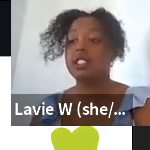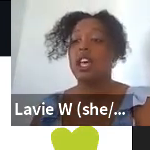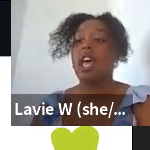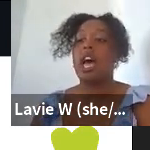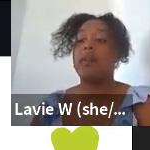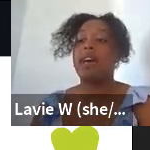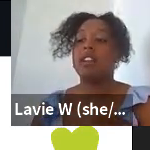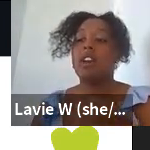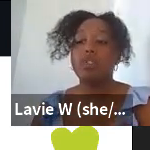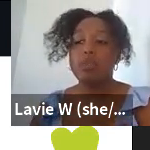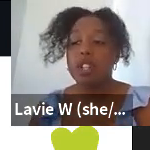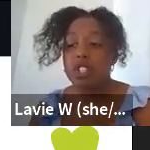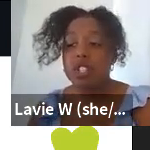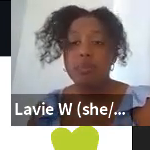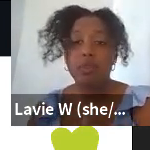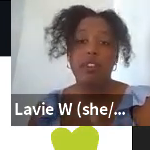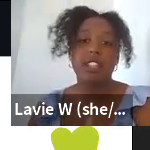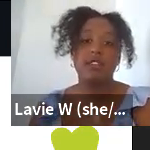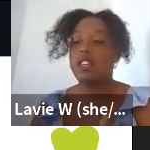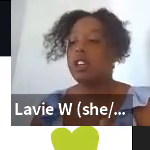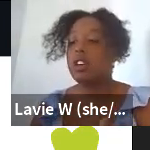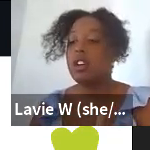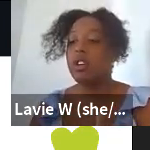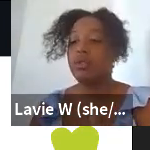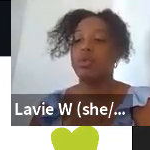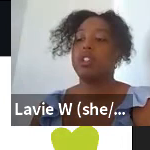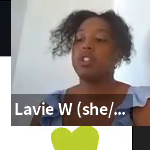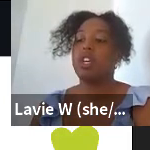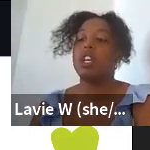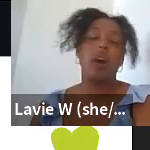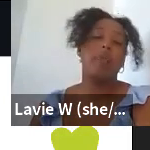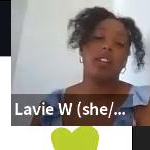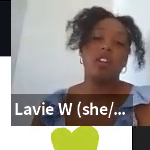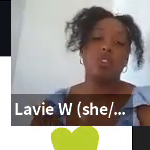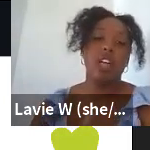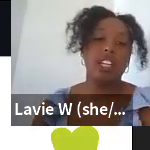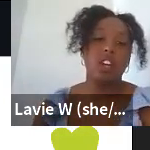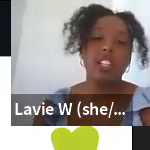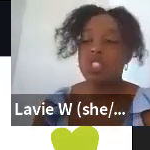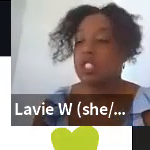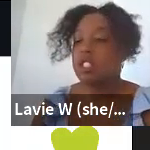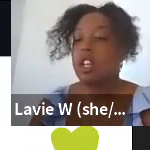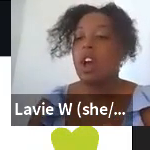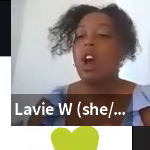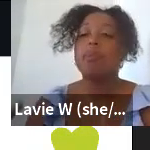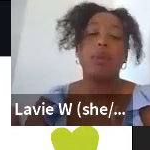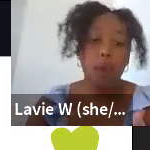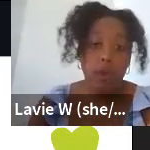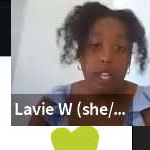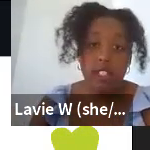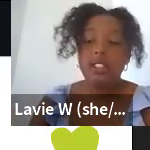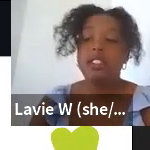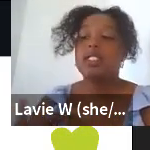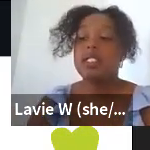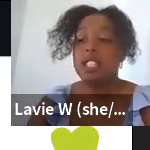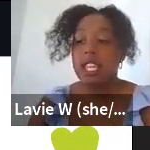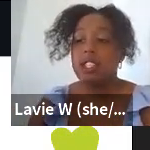realities. And cultural production provides a vehicle through which dominant cultural ideologies are